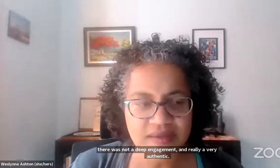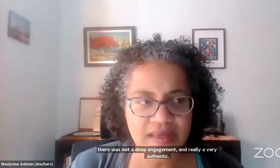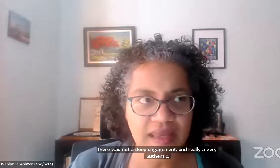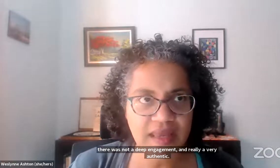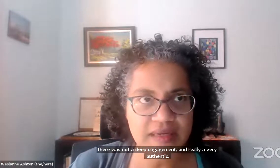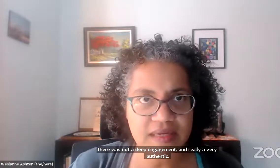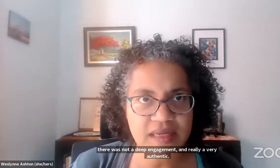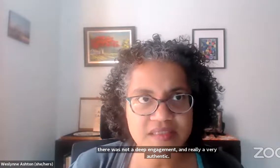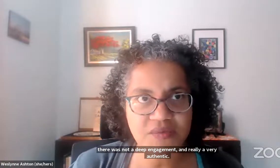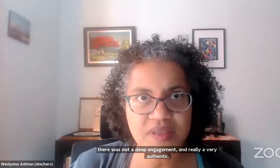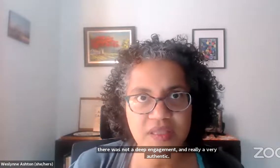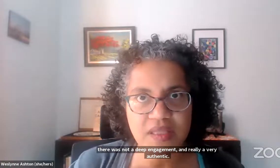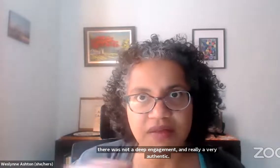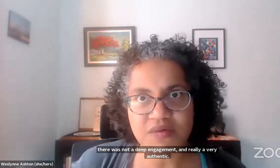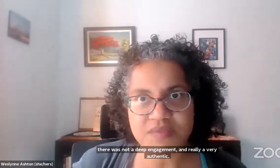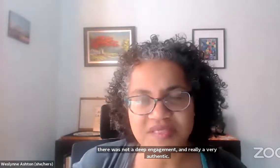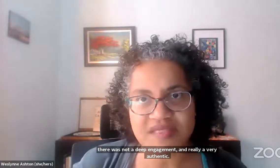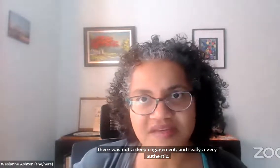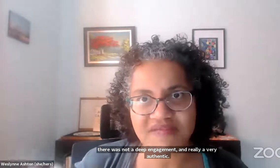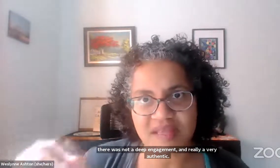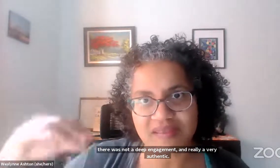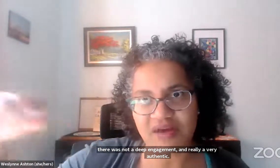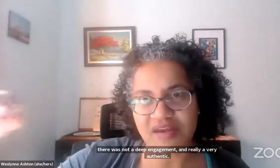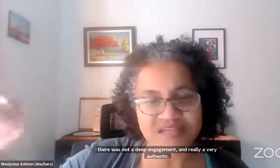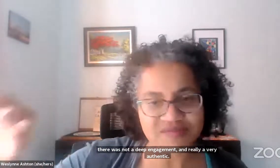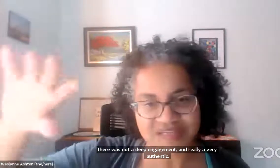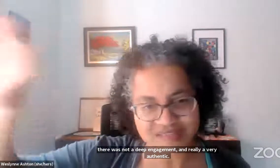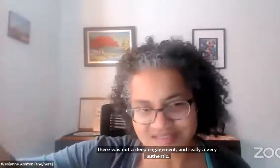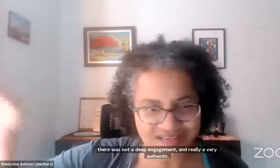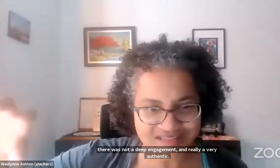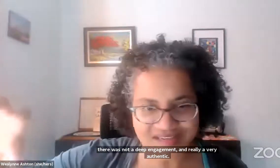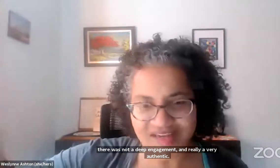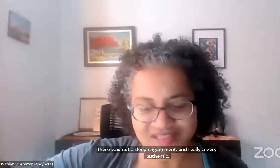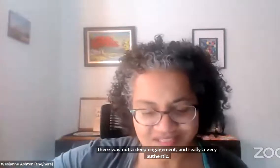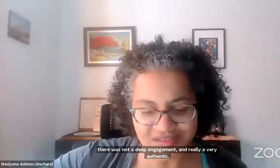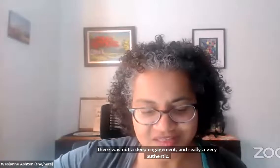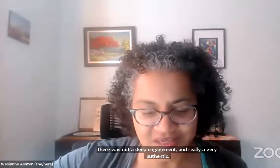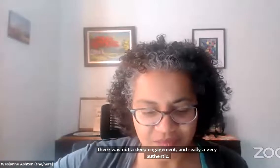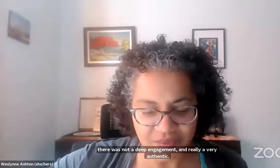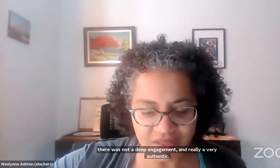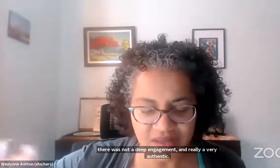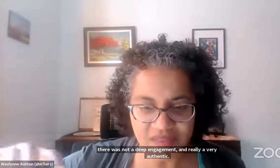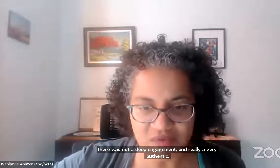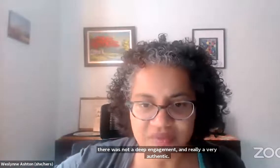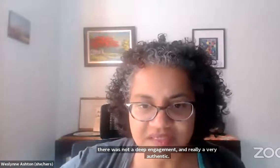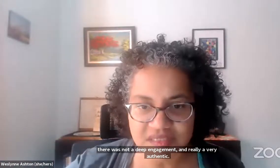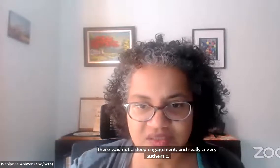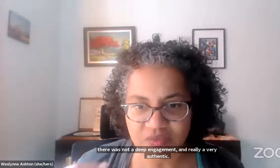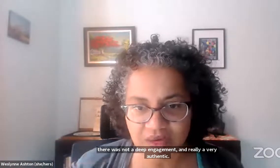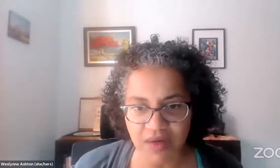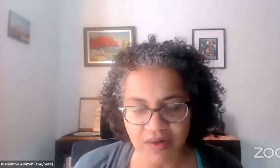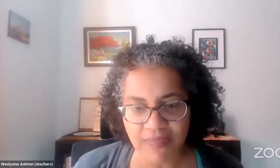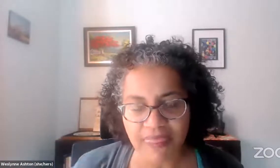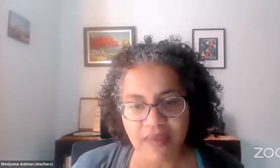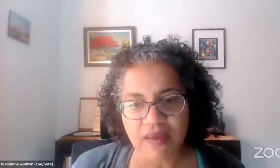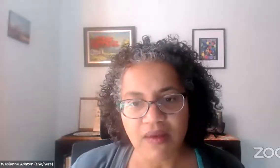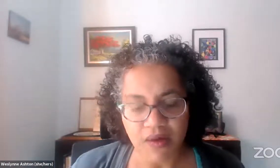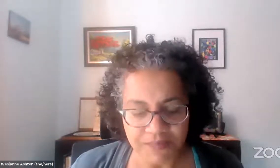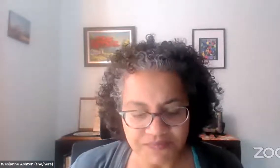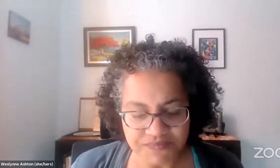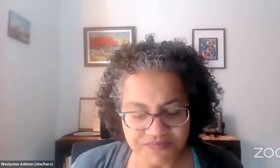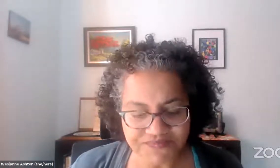engagement. And so in those spaces, I feel like the connectivity has kind of stayed the same. But in those places where